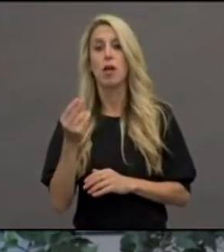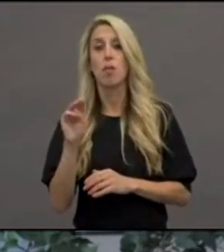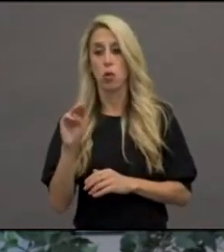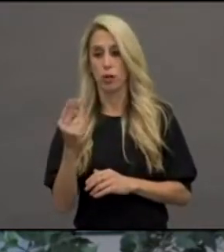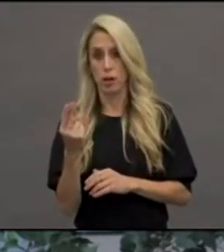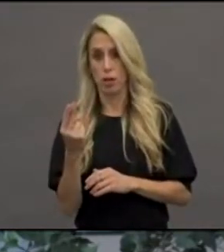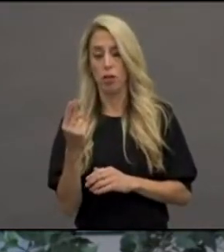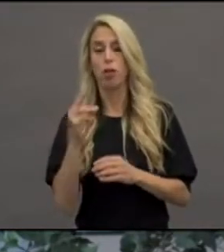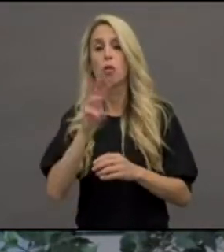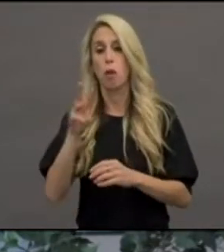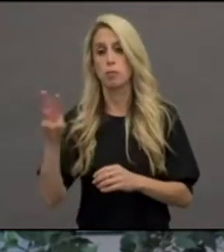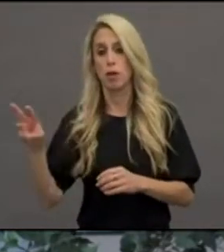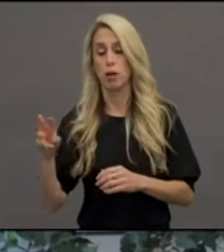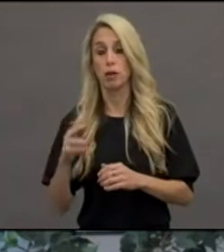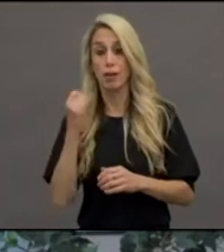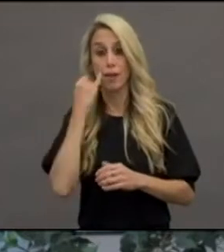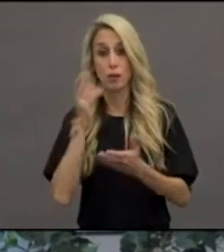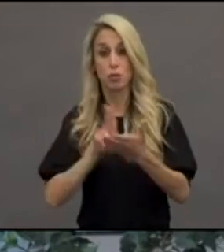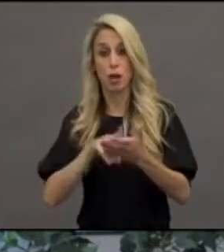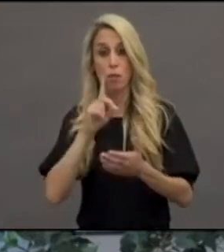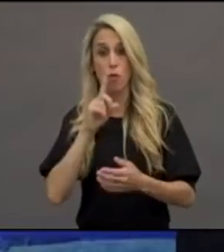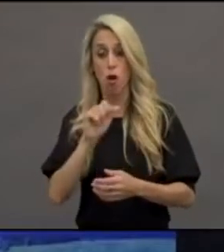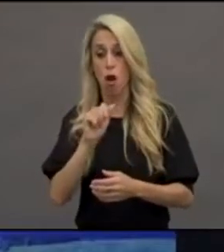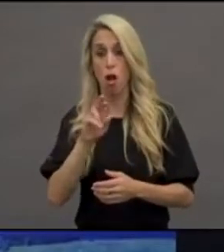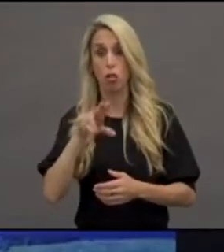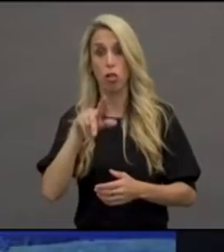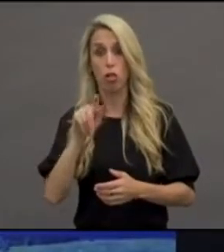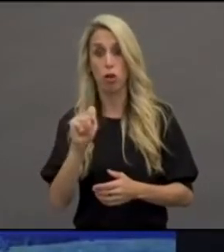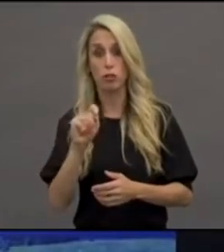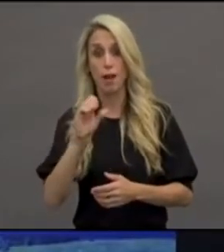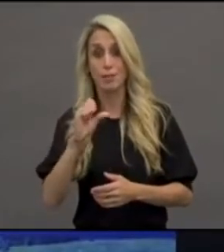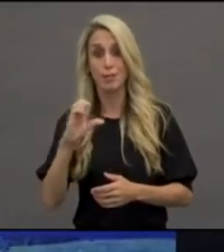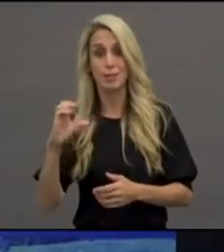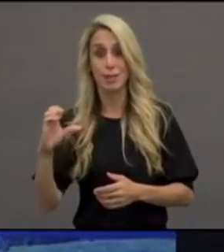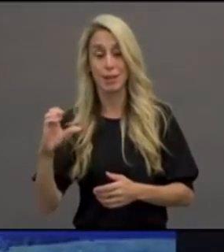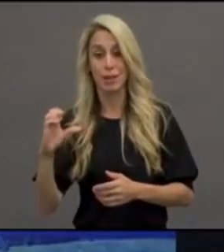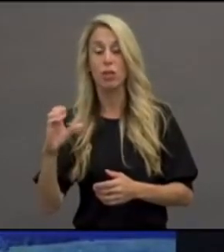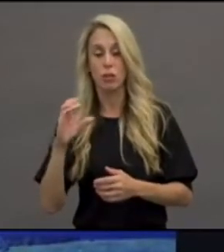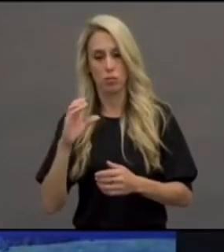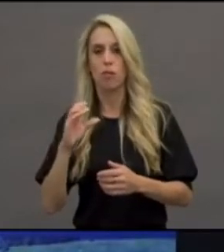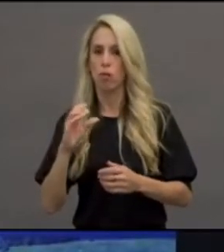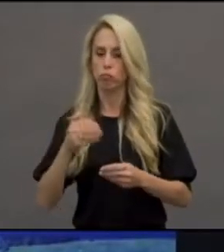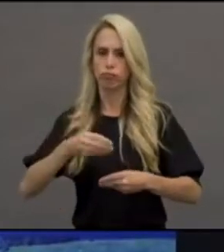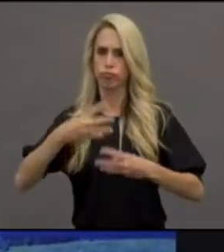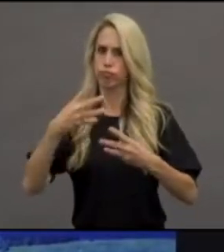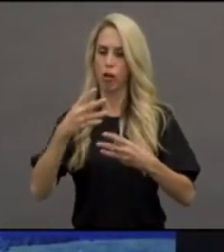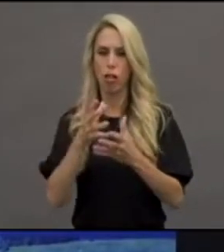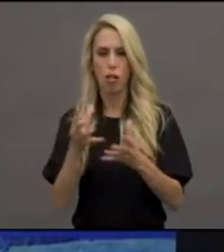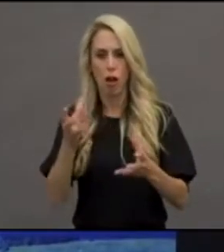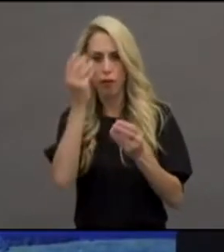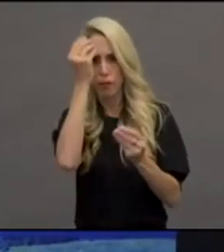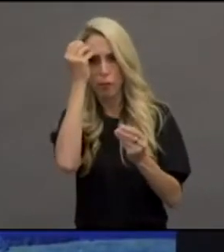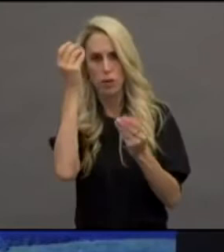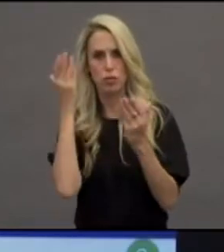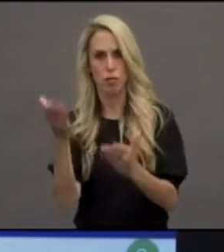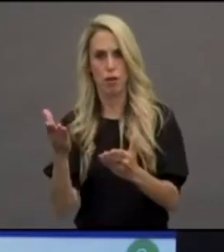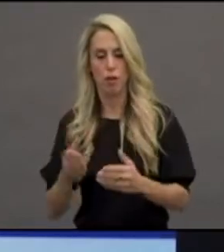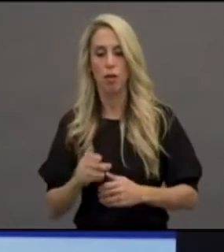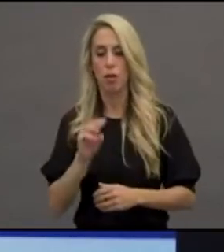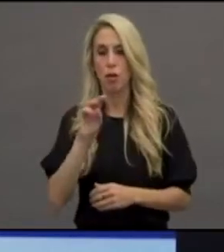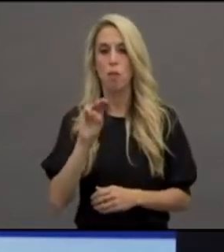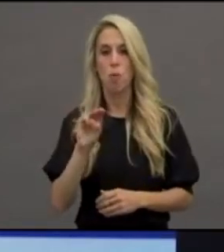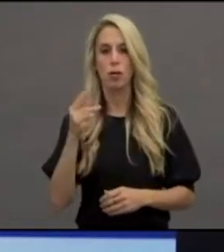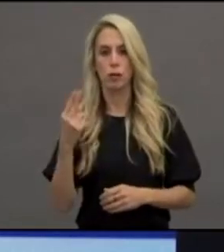you signed up for Alert SEC, you're going to be fine. A lot of the information is provided here. On Morgan